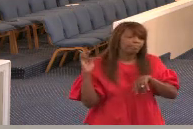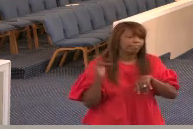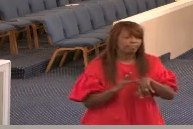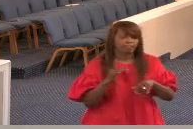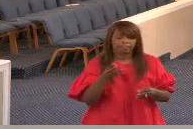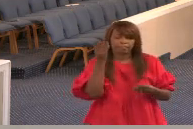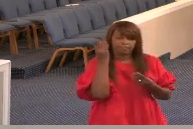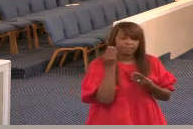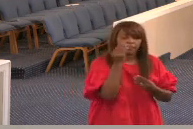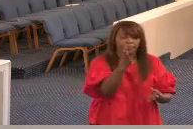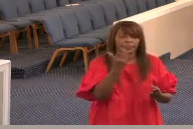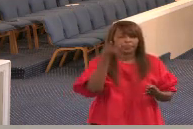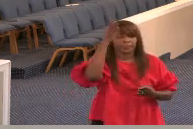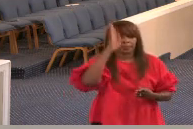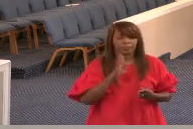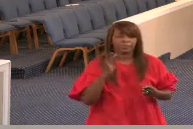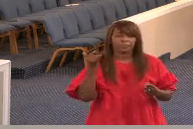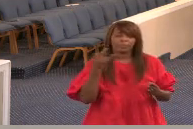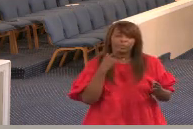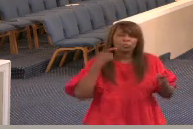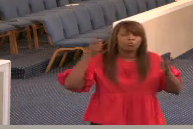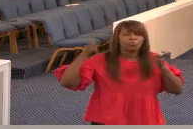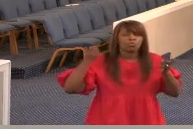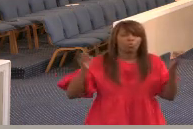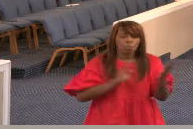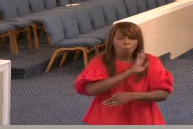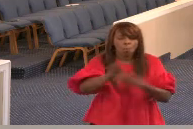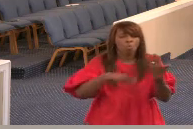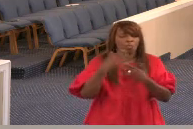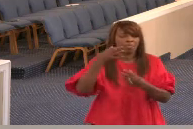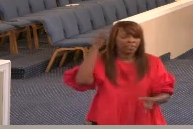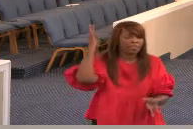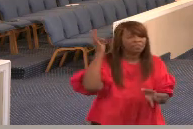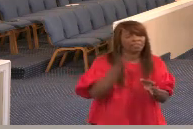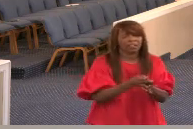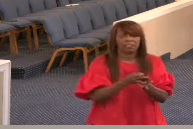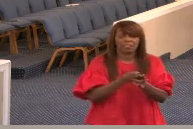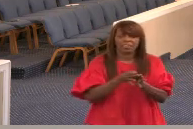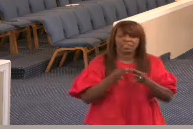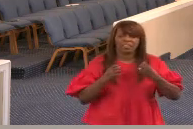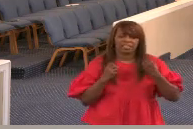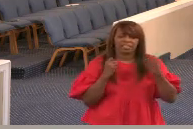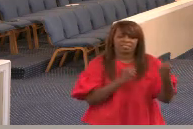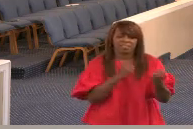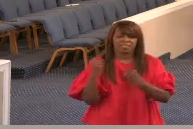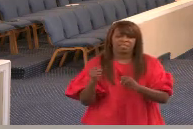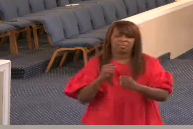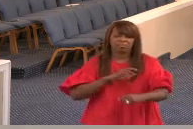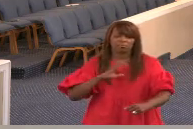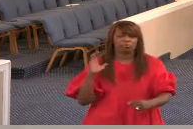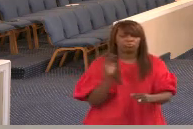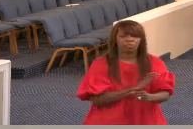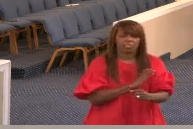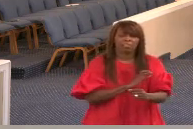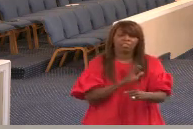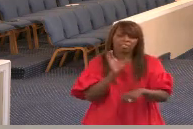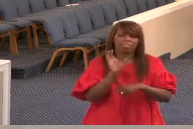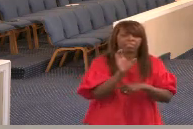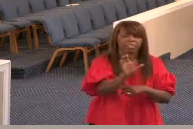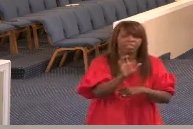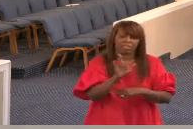Let them know that you are still the author and the finisher of our faith. Strengthen them on every leaning side. Give